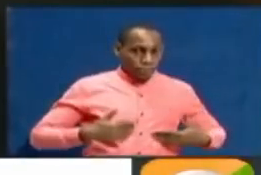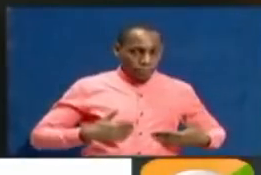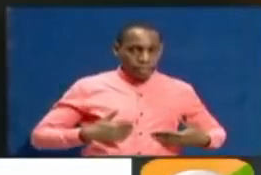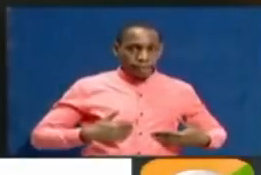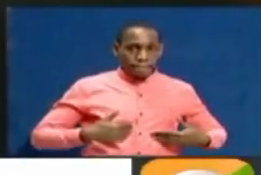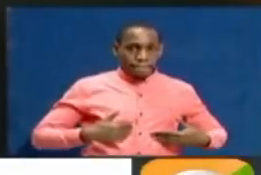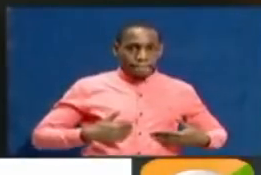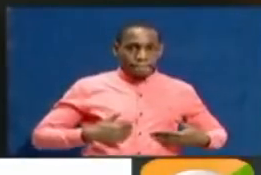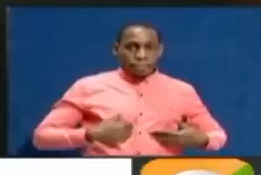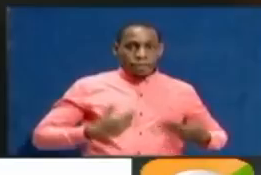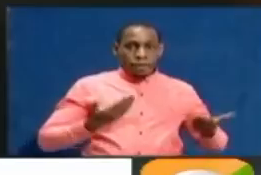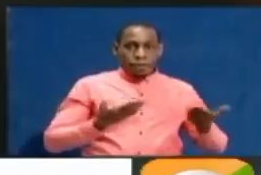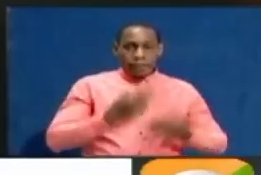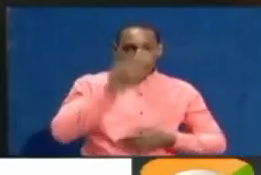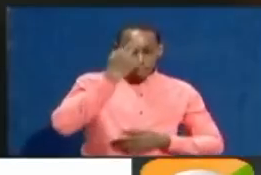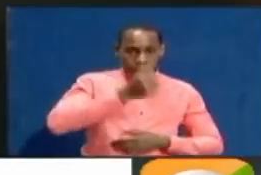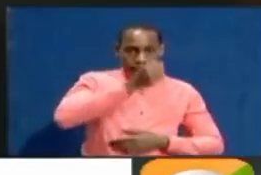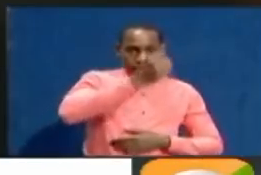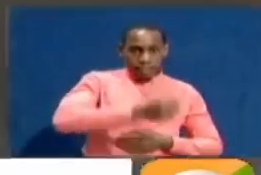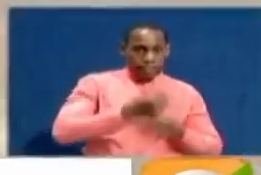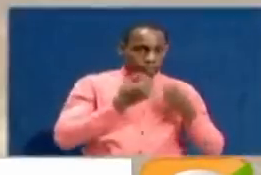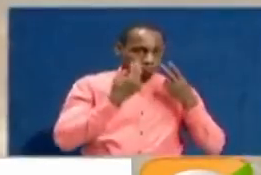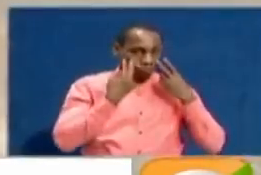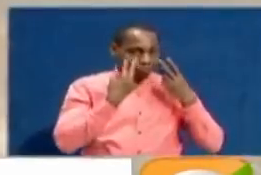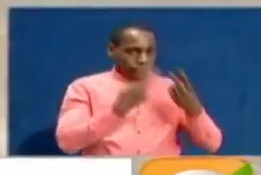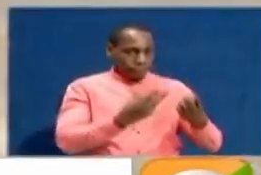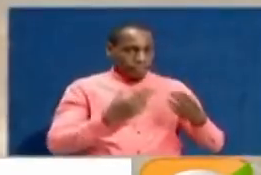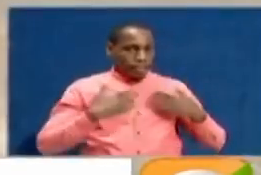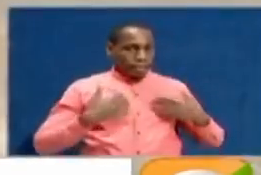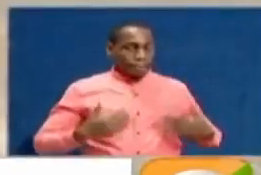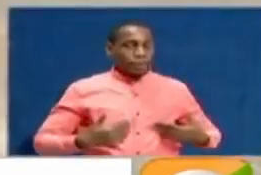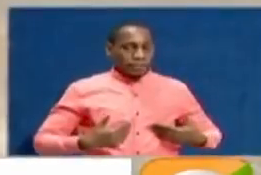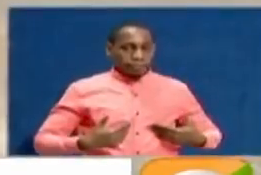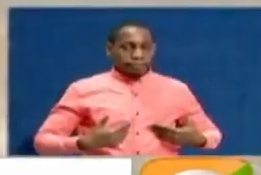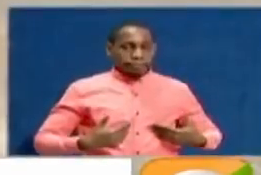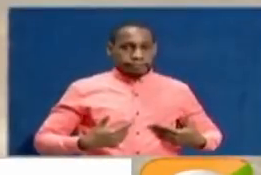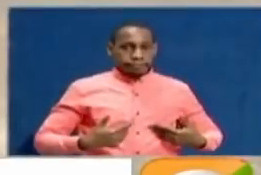at Kajiado, and by looking at it,